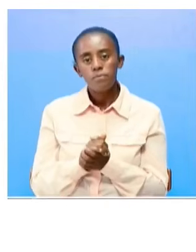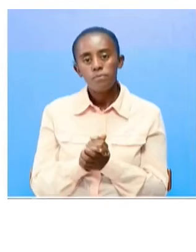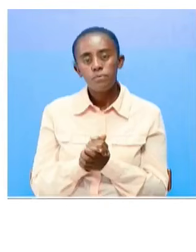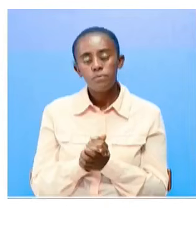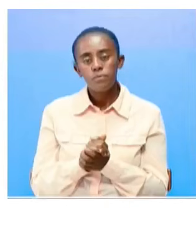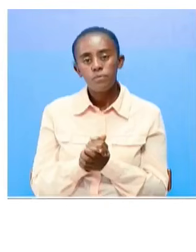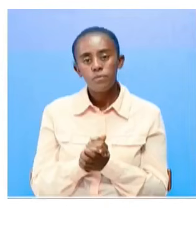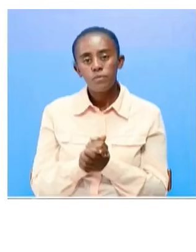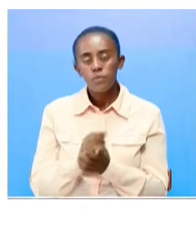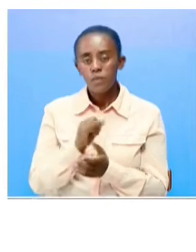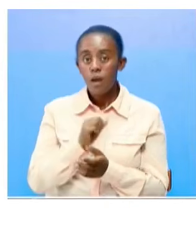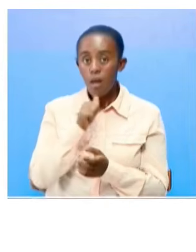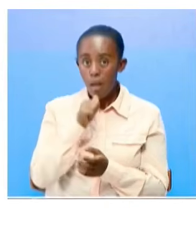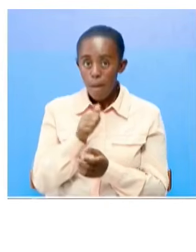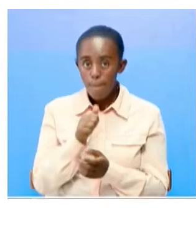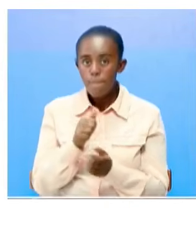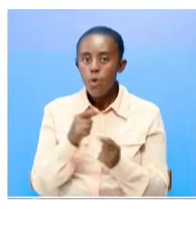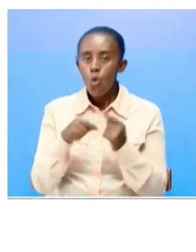I'm going to